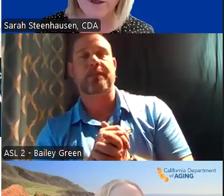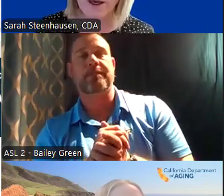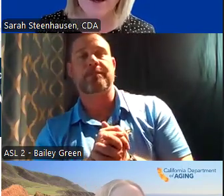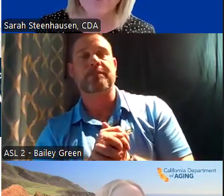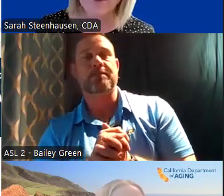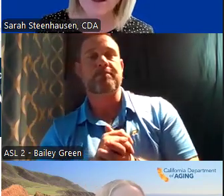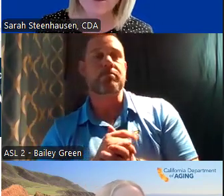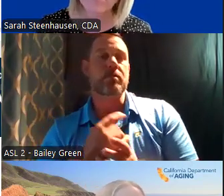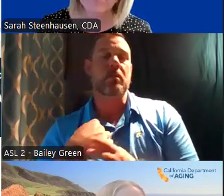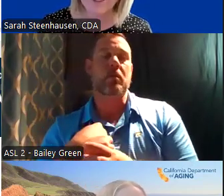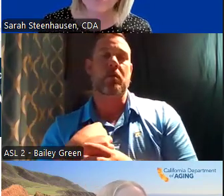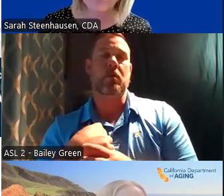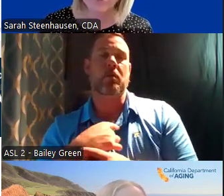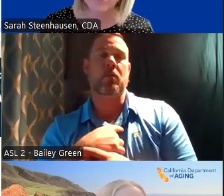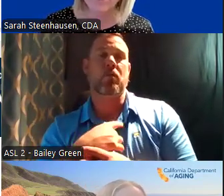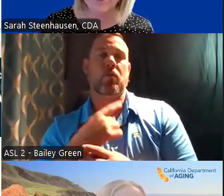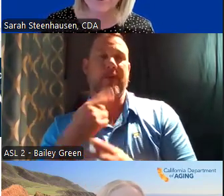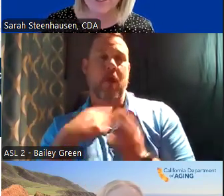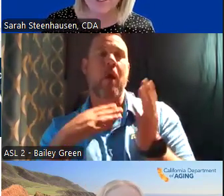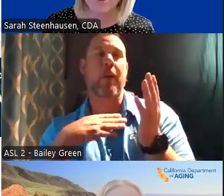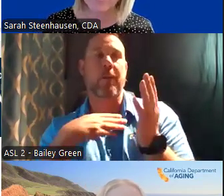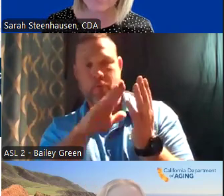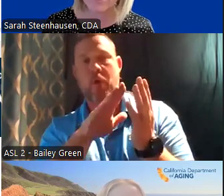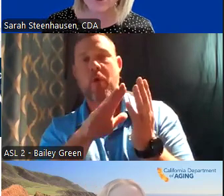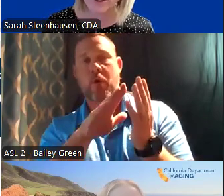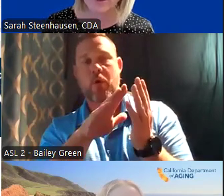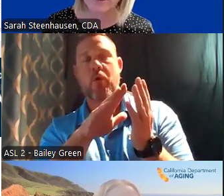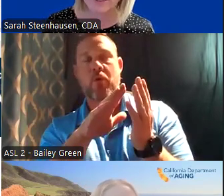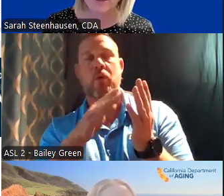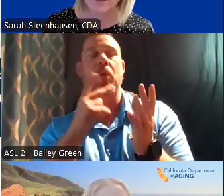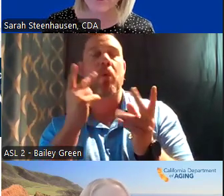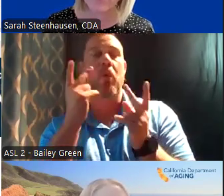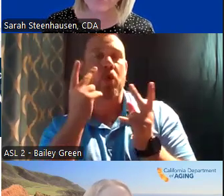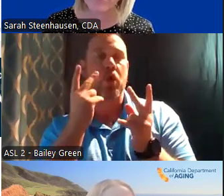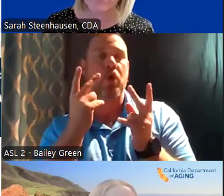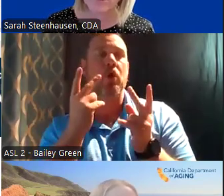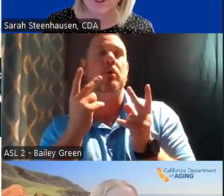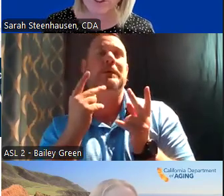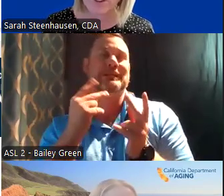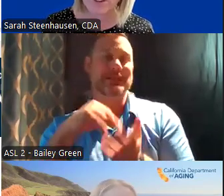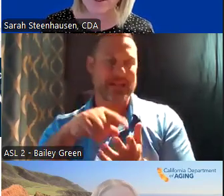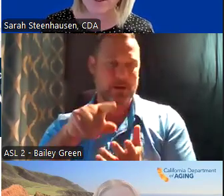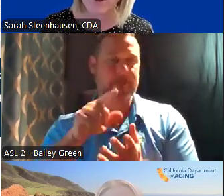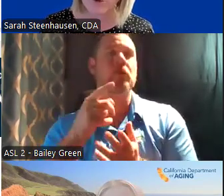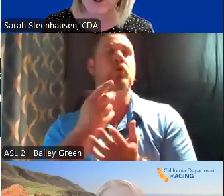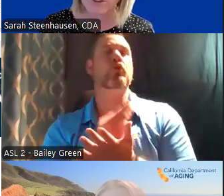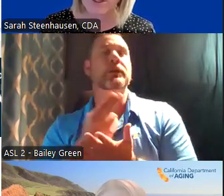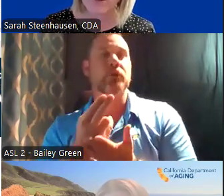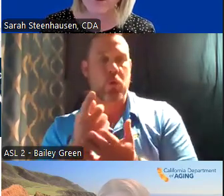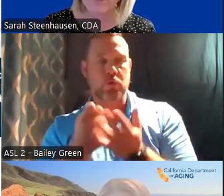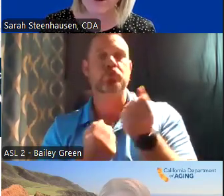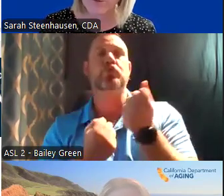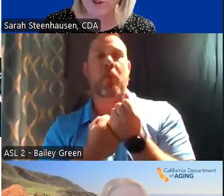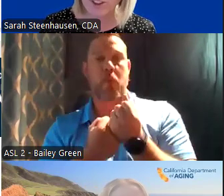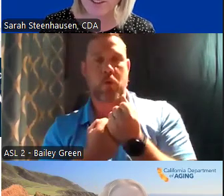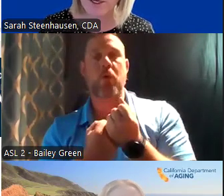we have an approach where we are looking at standing up. We have some resources to support this effort.